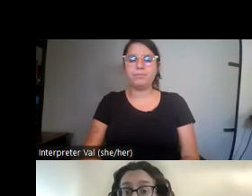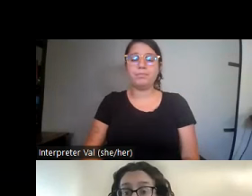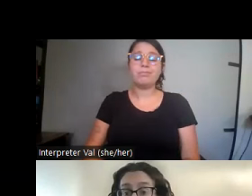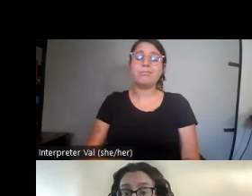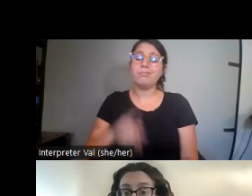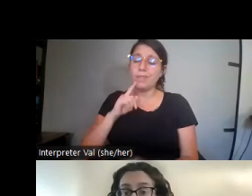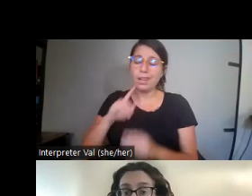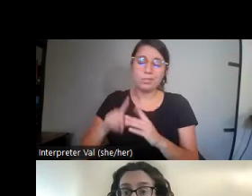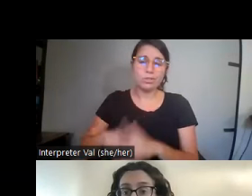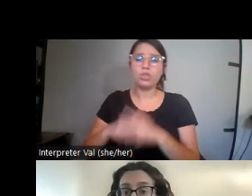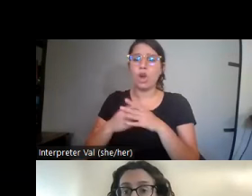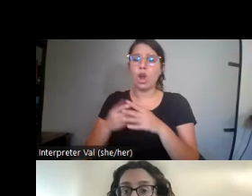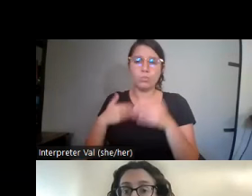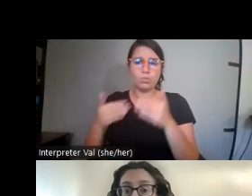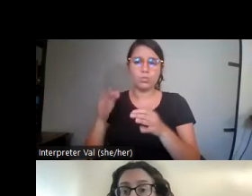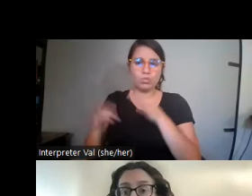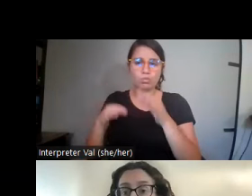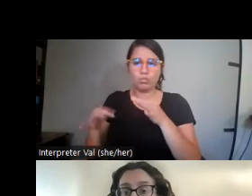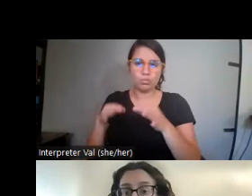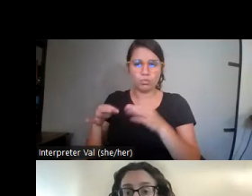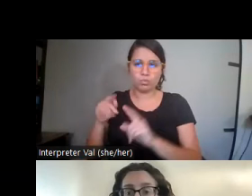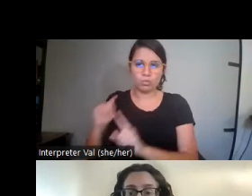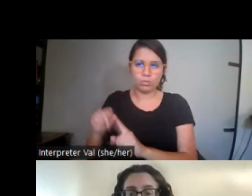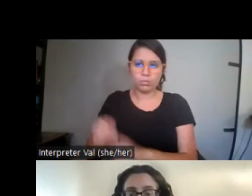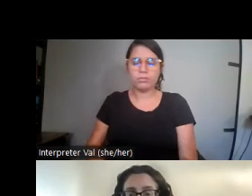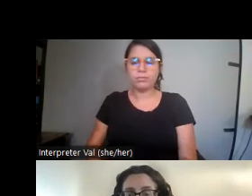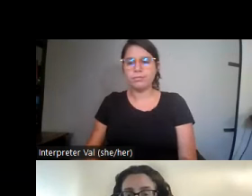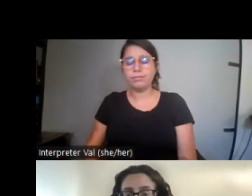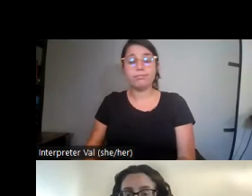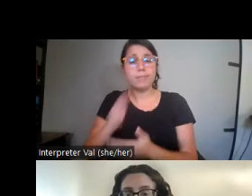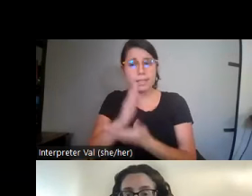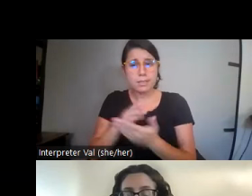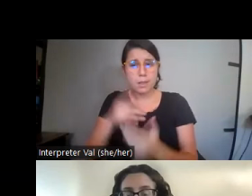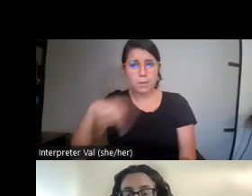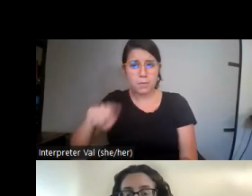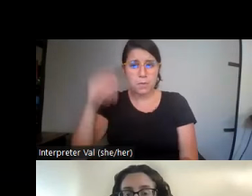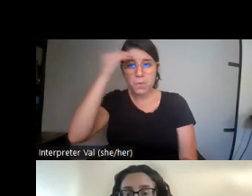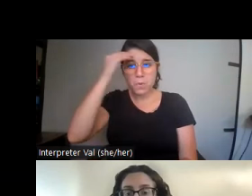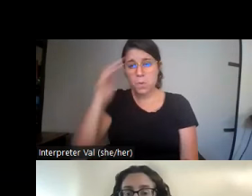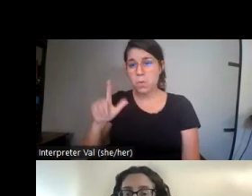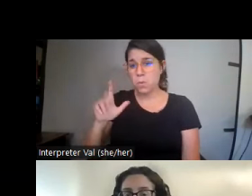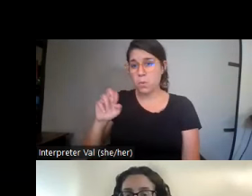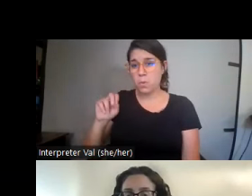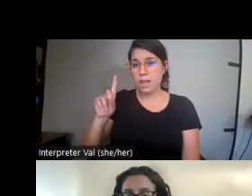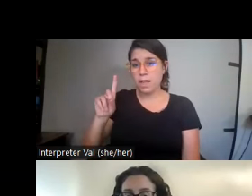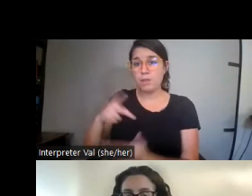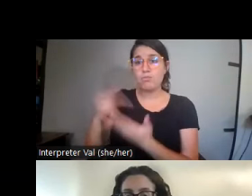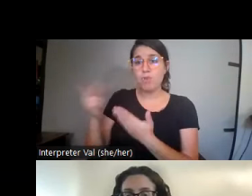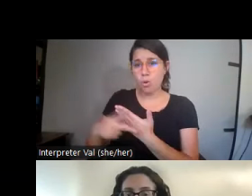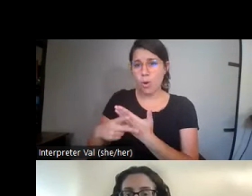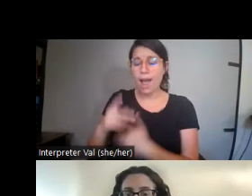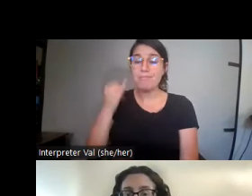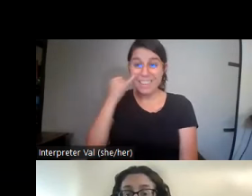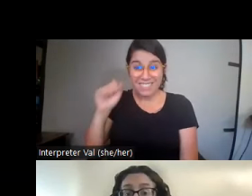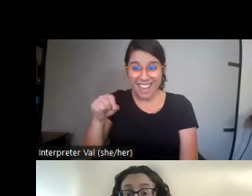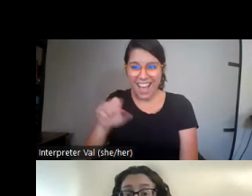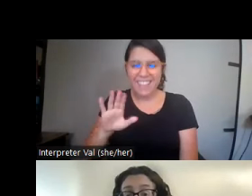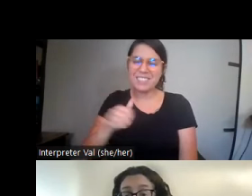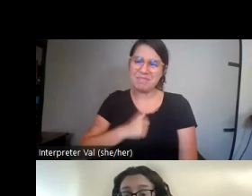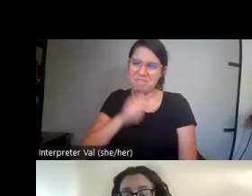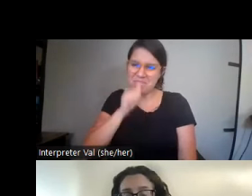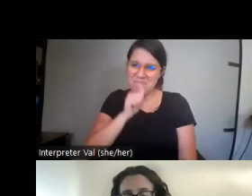to start, some of you may already be familiar with the LEND program, and if so, just bear with me. So the